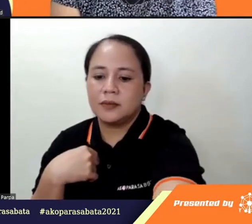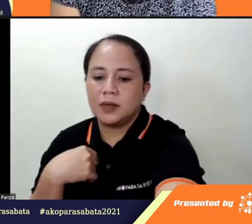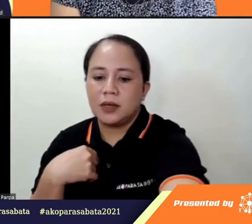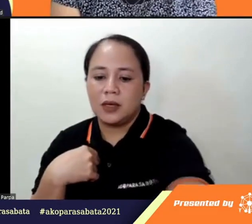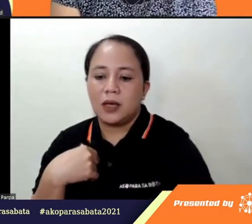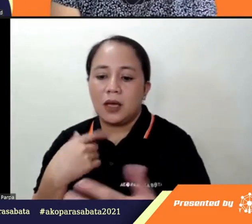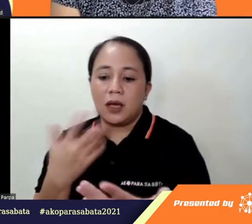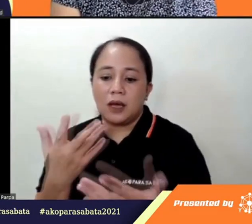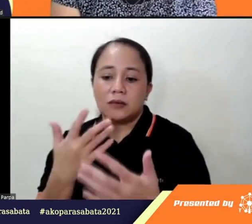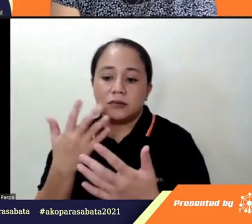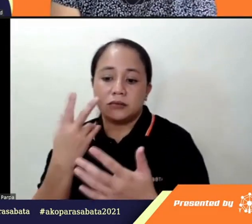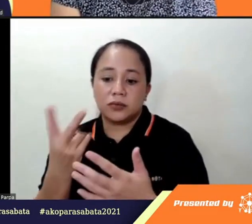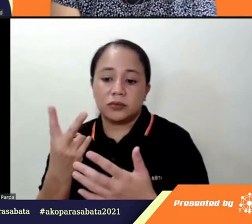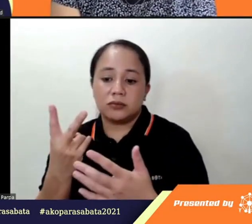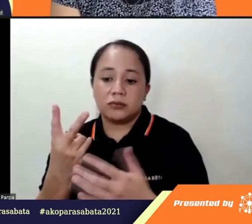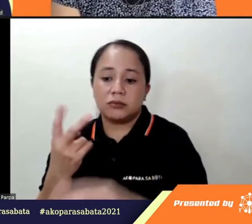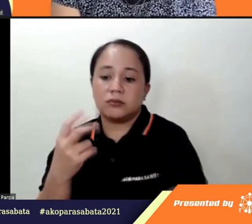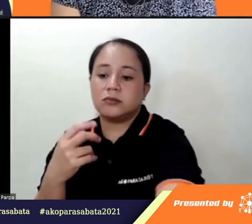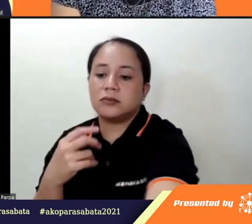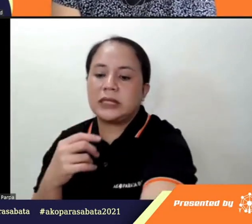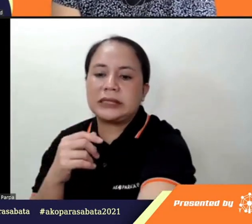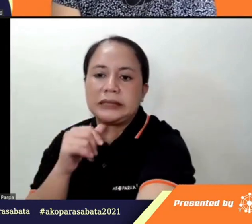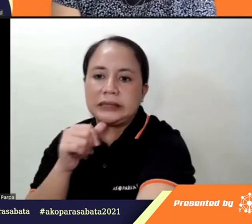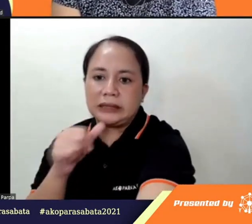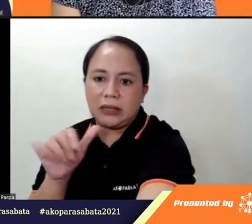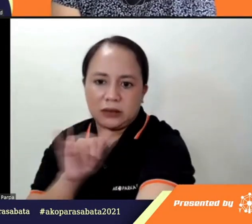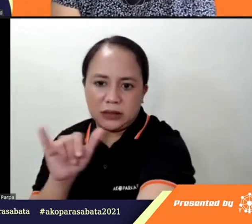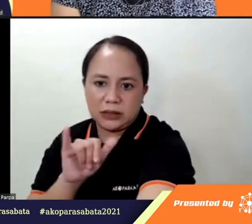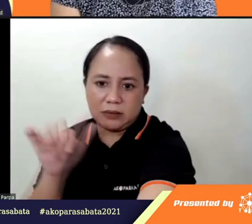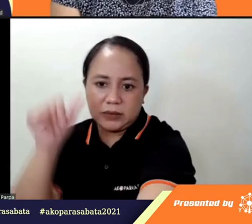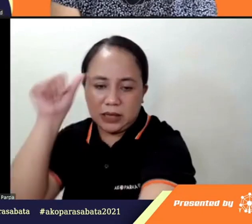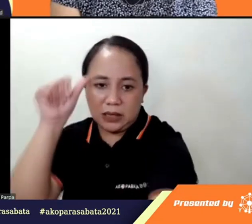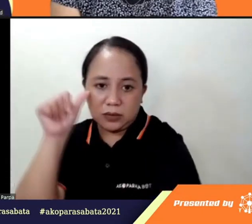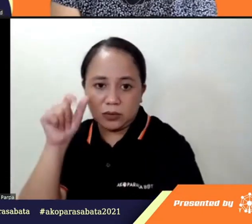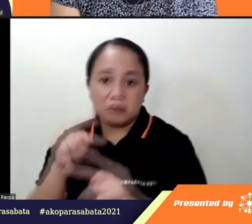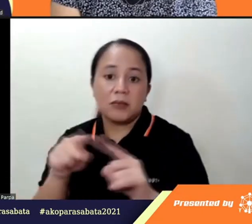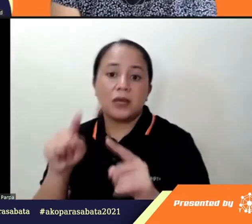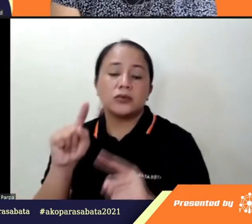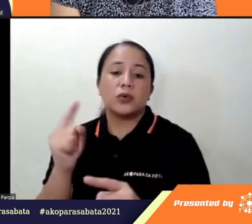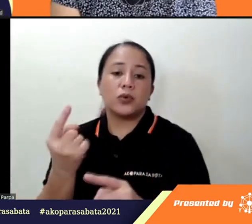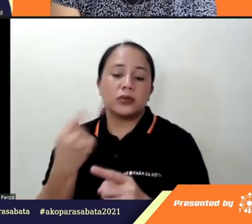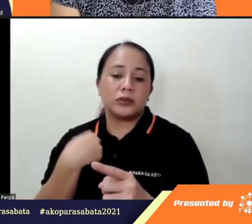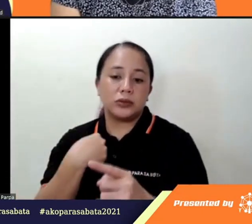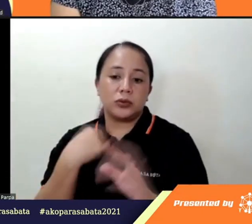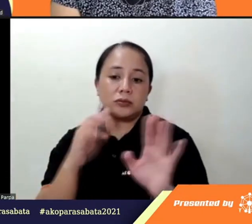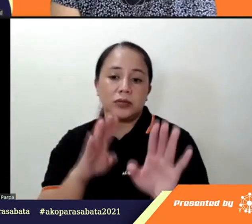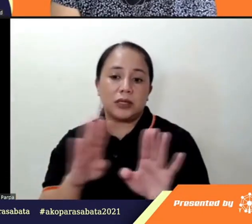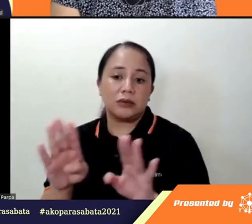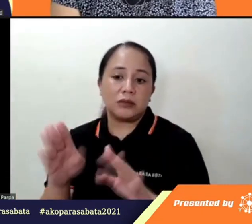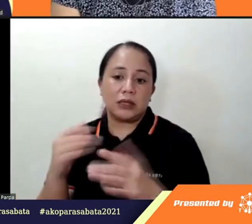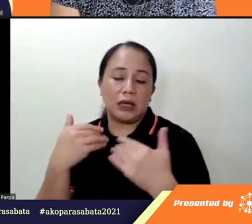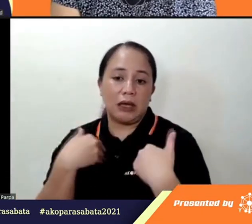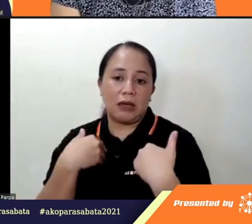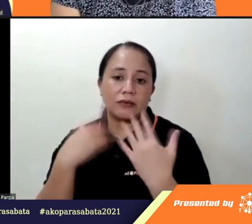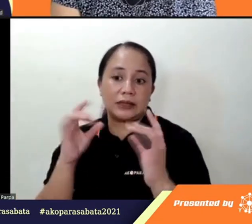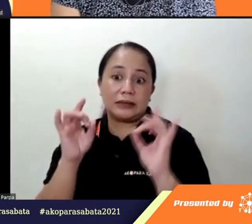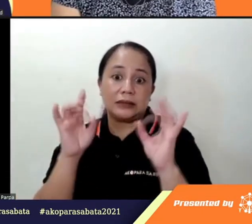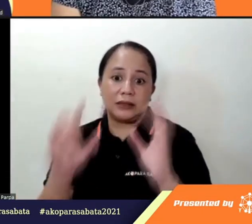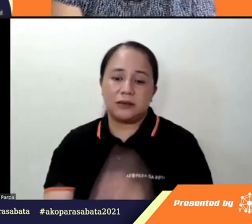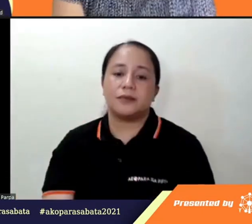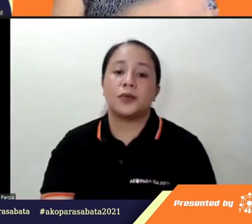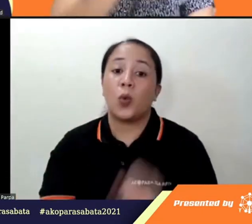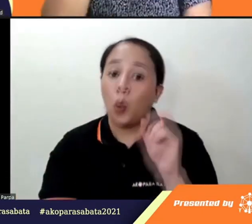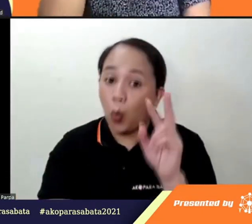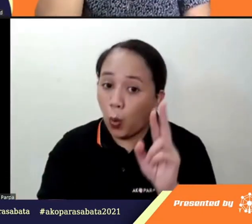simptoma is not the same as adults, except that yung behavior niya put themselves at risk,